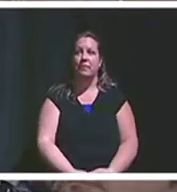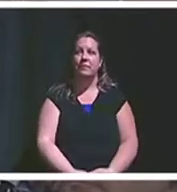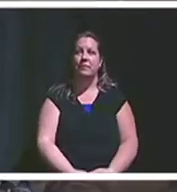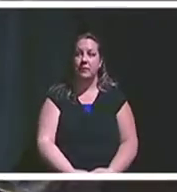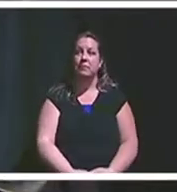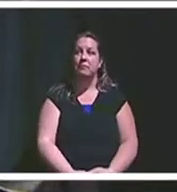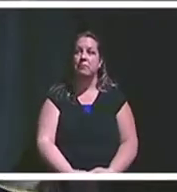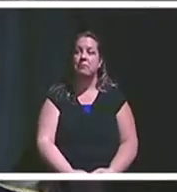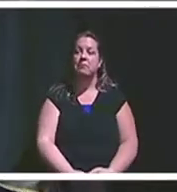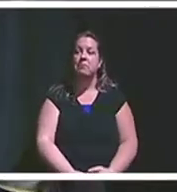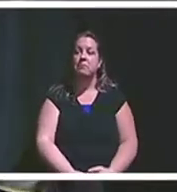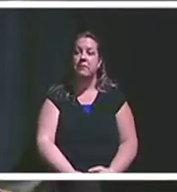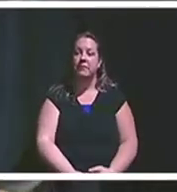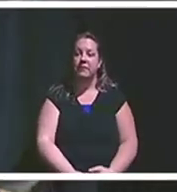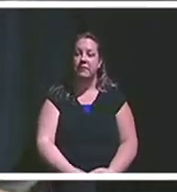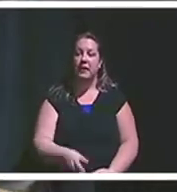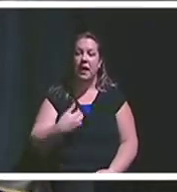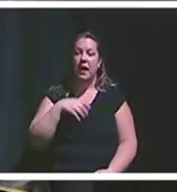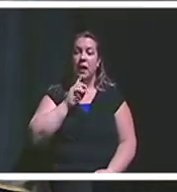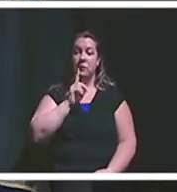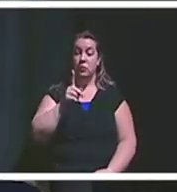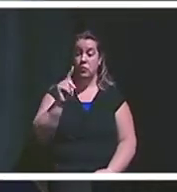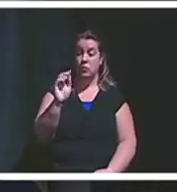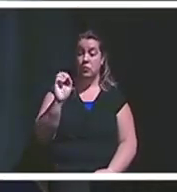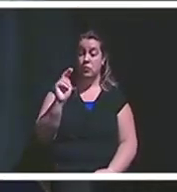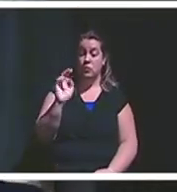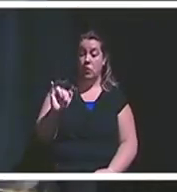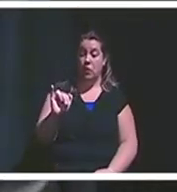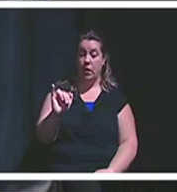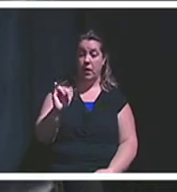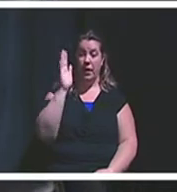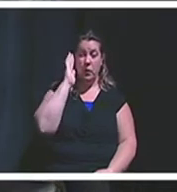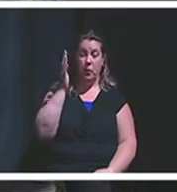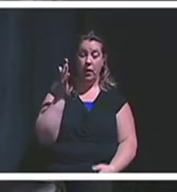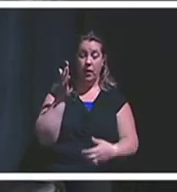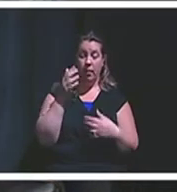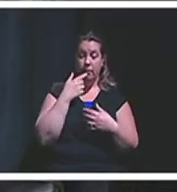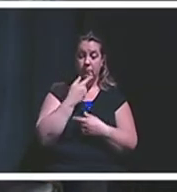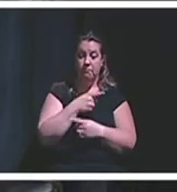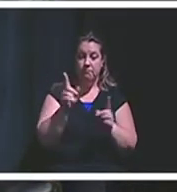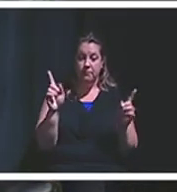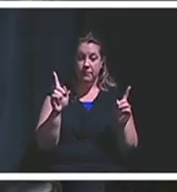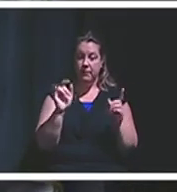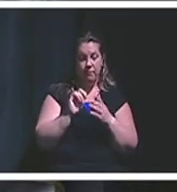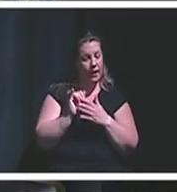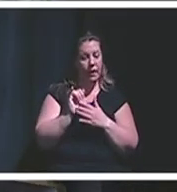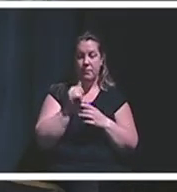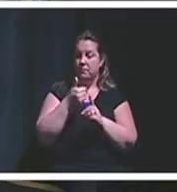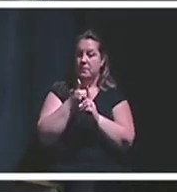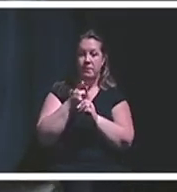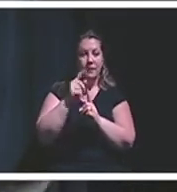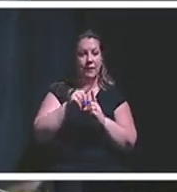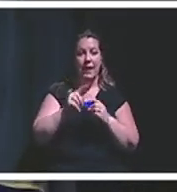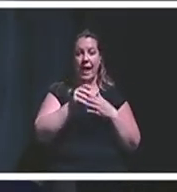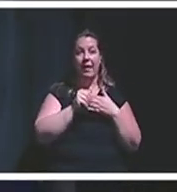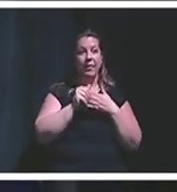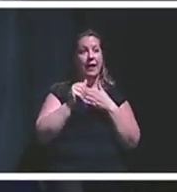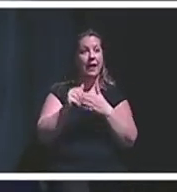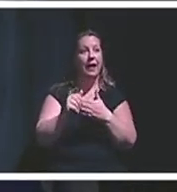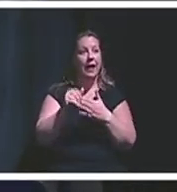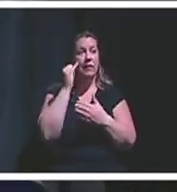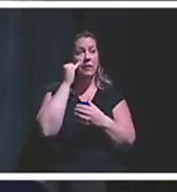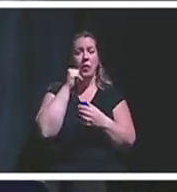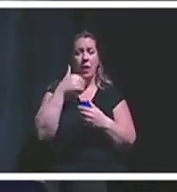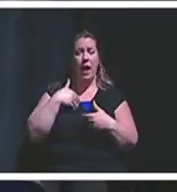And I'm sure Toni would surely testify you can't lead if you don't have some destination